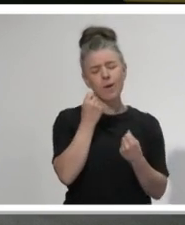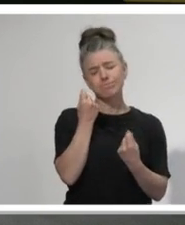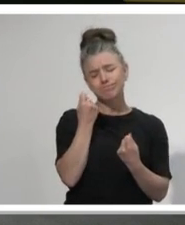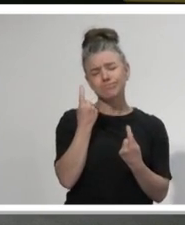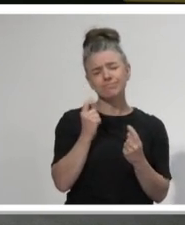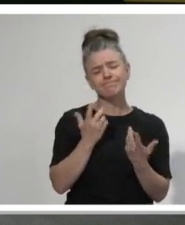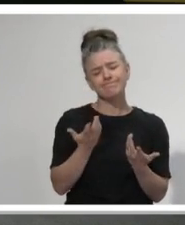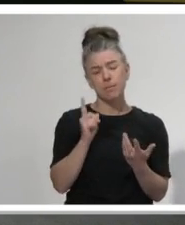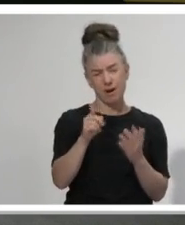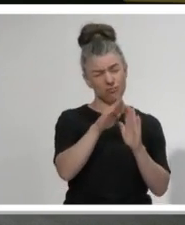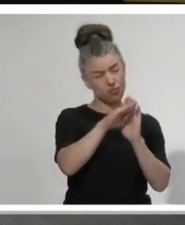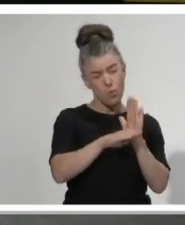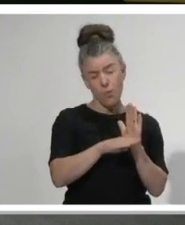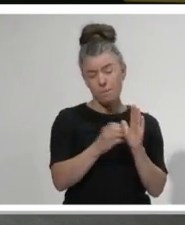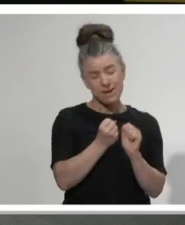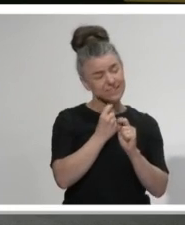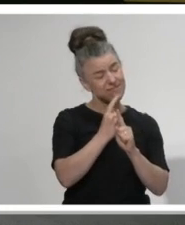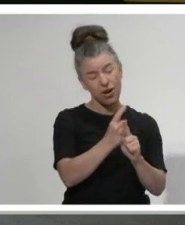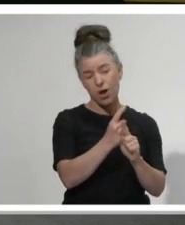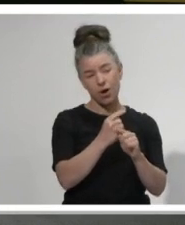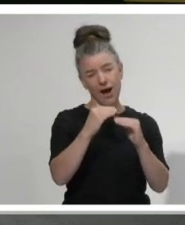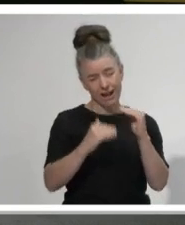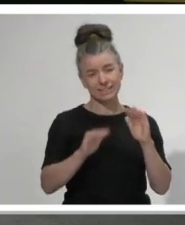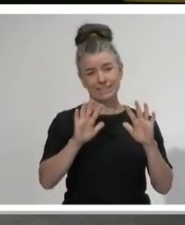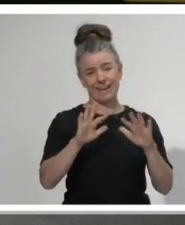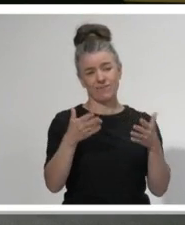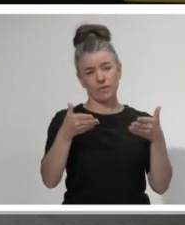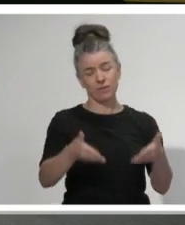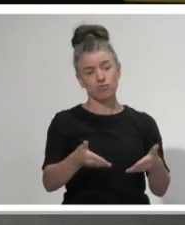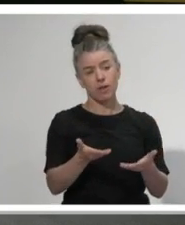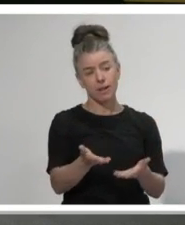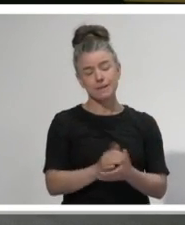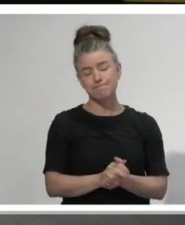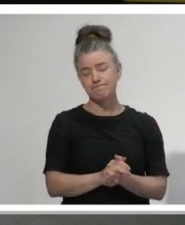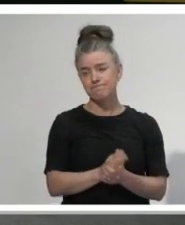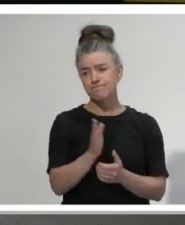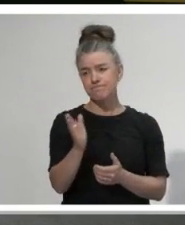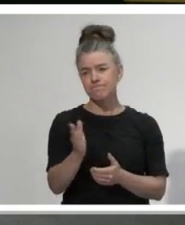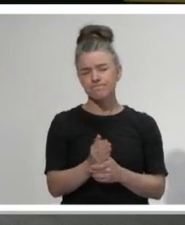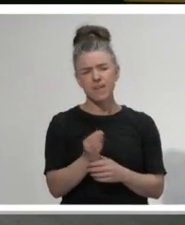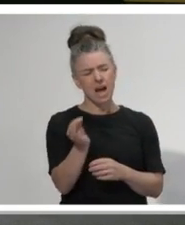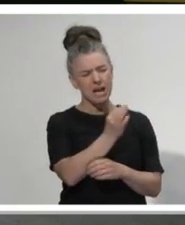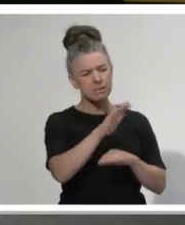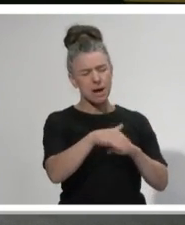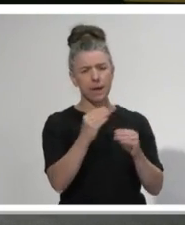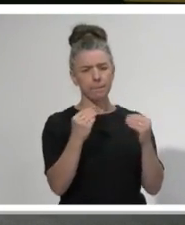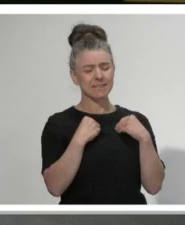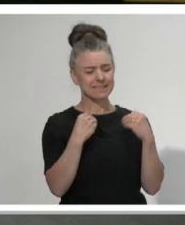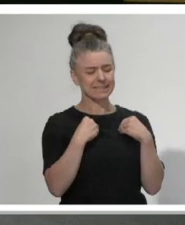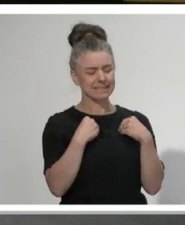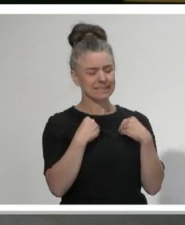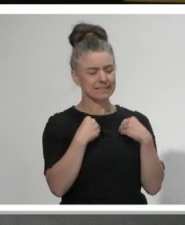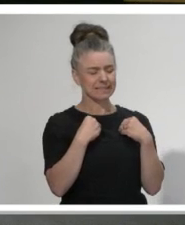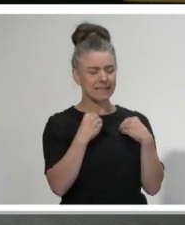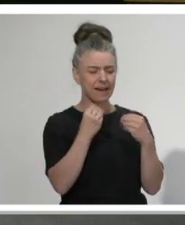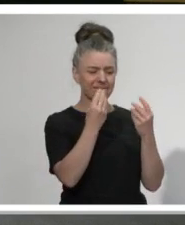the rules are the rules, and people do need to stand by them. So I just have another question on the business finance guarantee scheme. My favourite topic, Janae. So